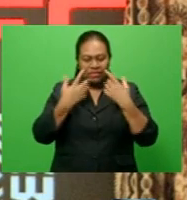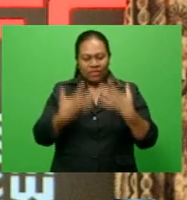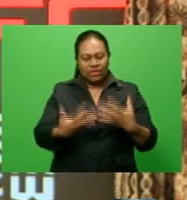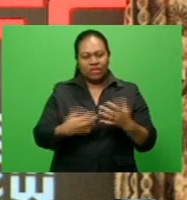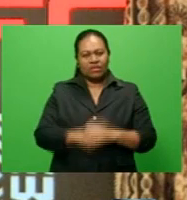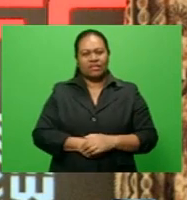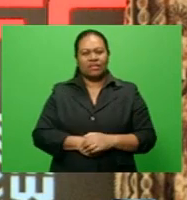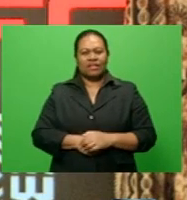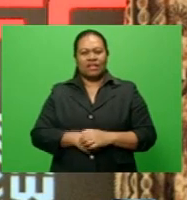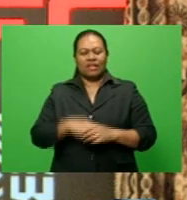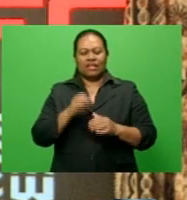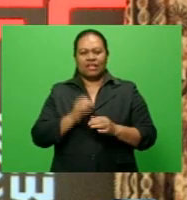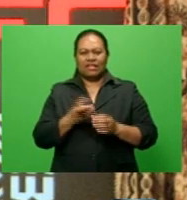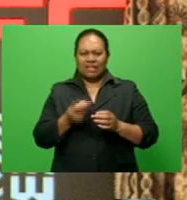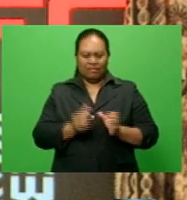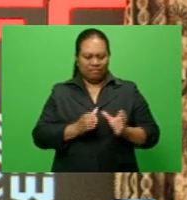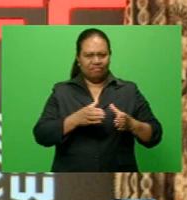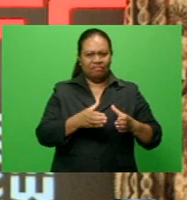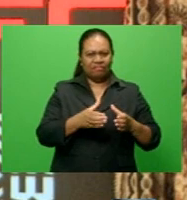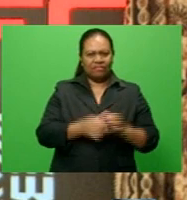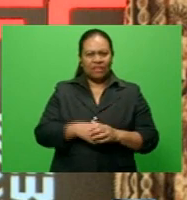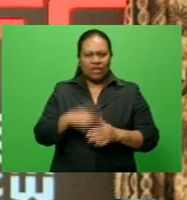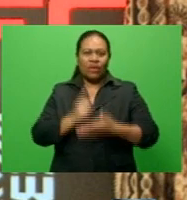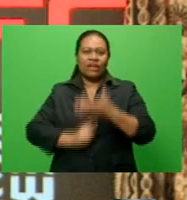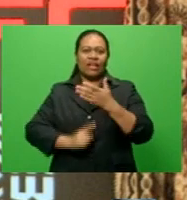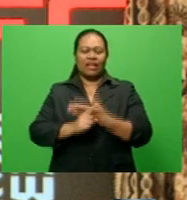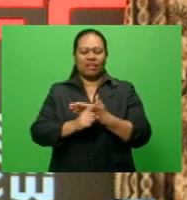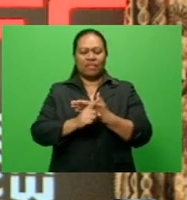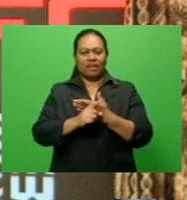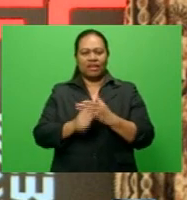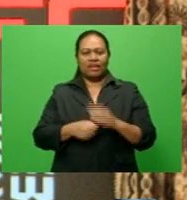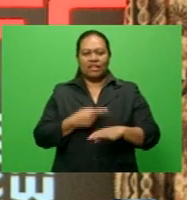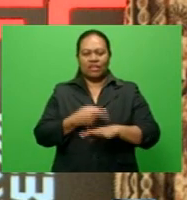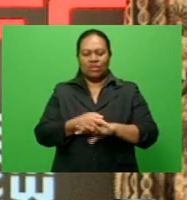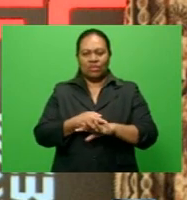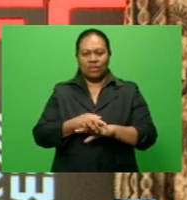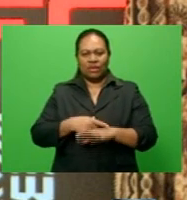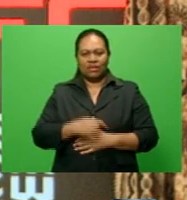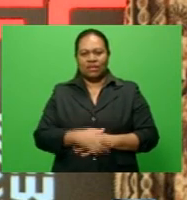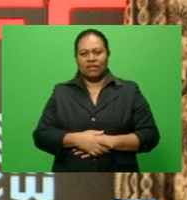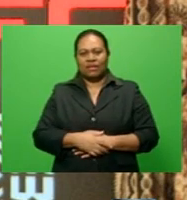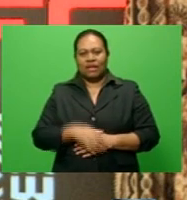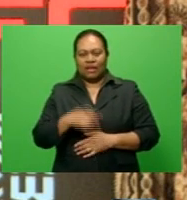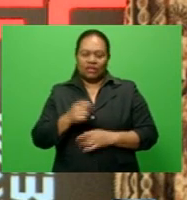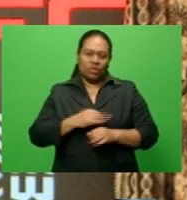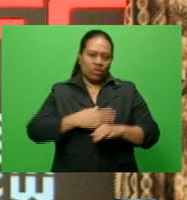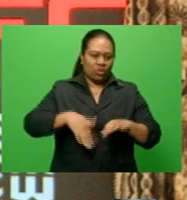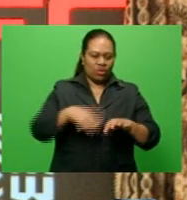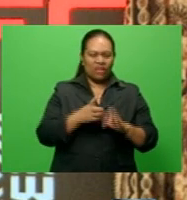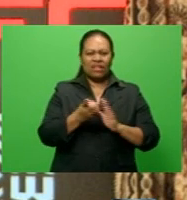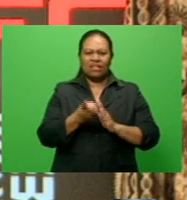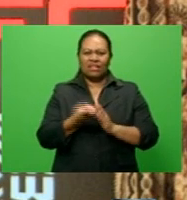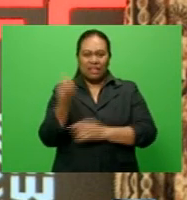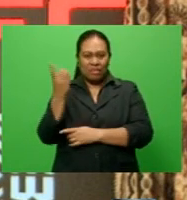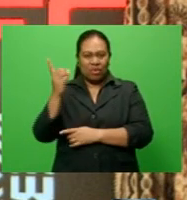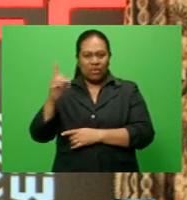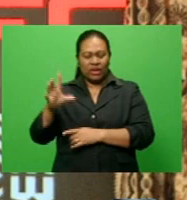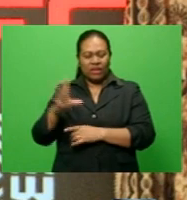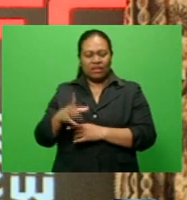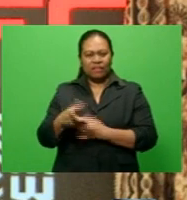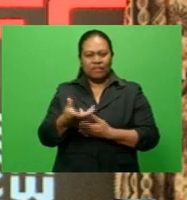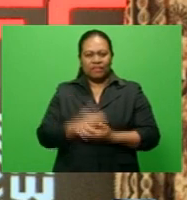muted by uncertainty ahead of a week that includes the Federal Reserve minutes and the Democrat Party nomination